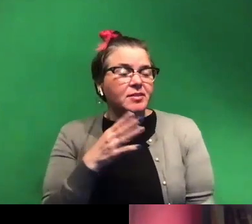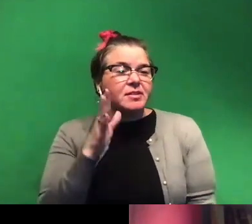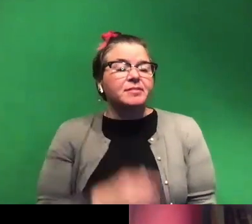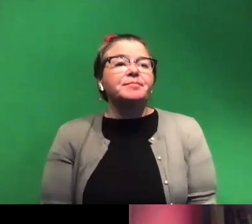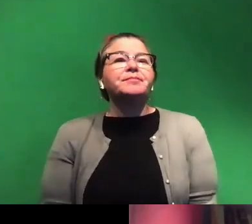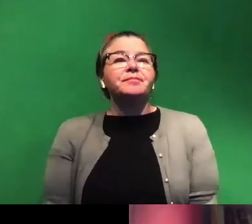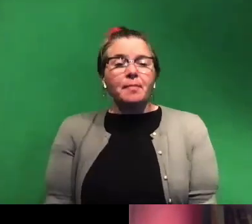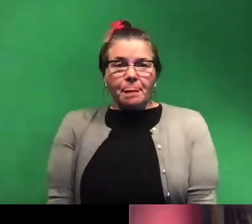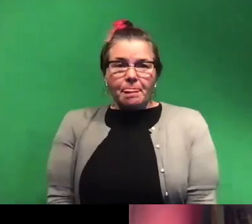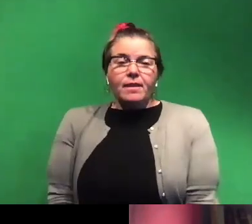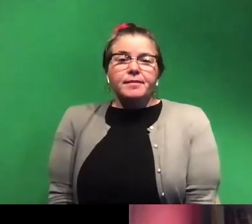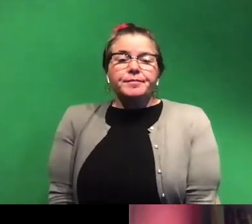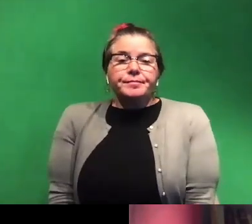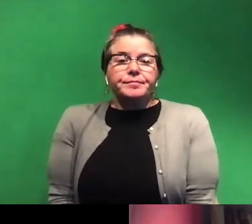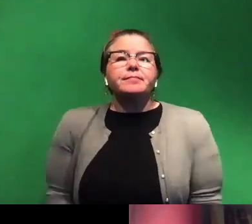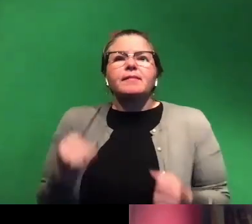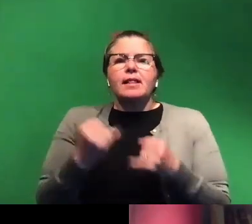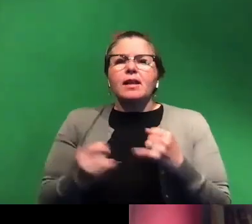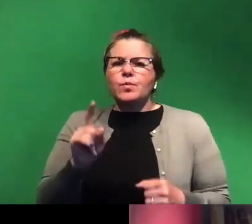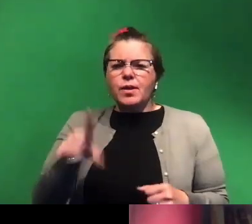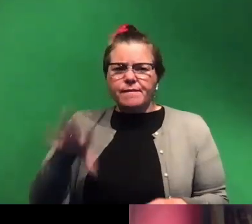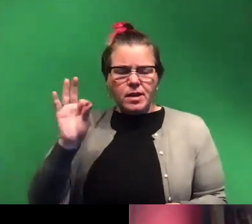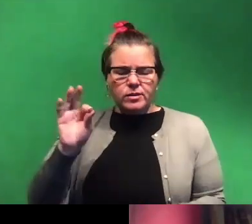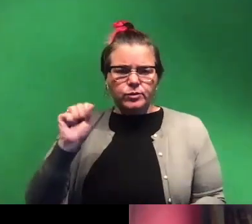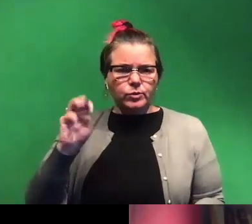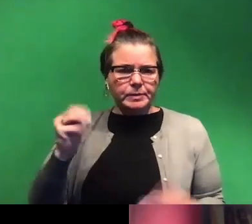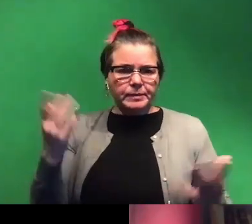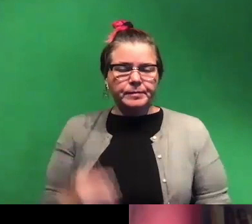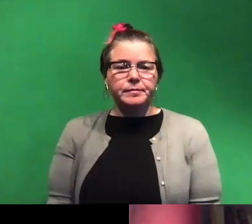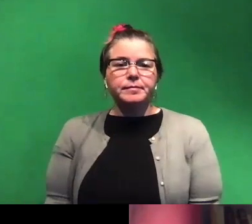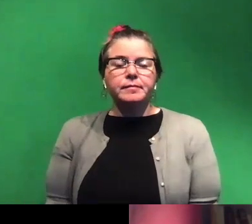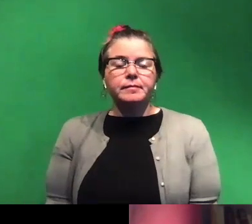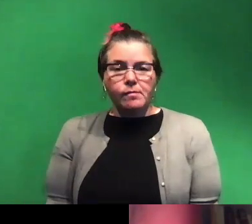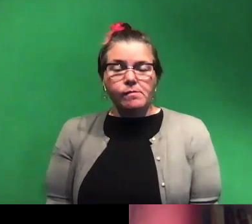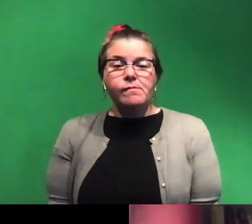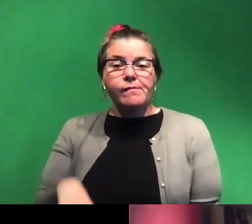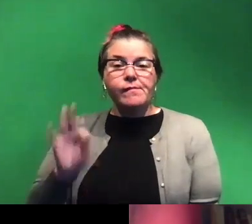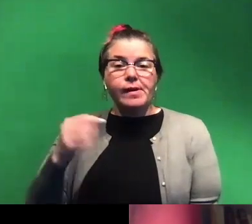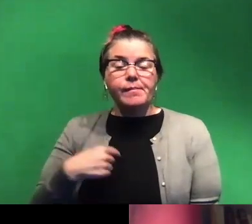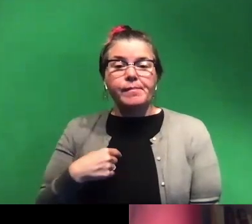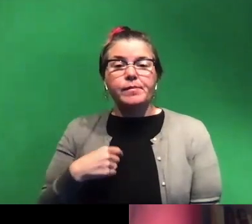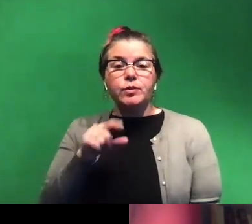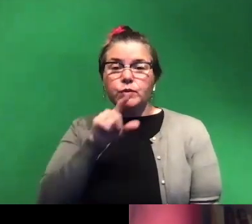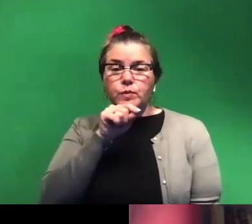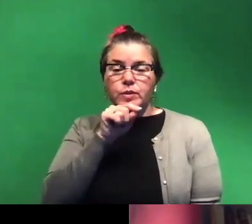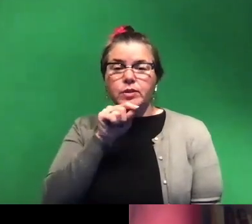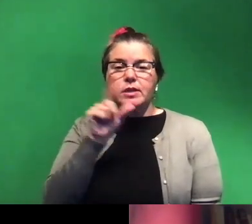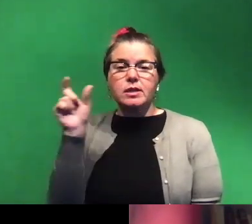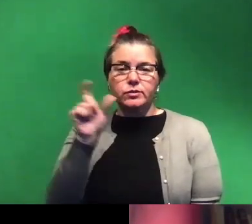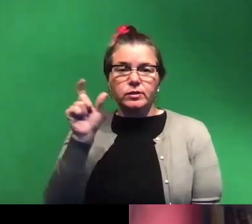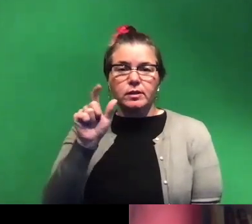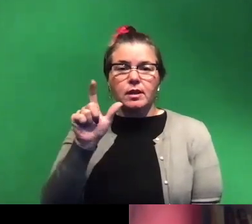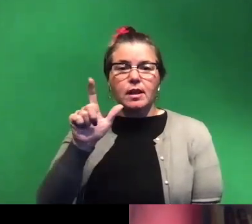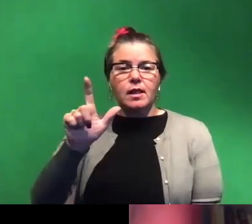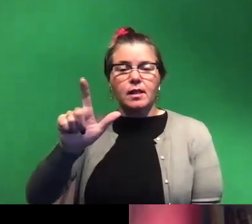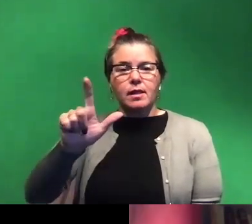Okay, cool. Last thing, where can we find you on social media? Okay, so you can find me on Twitter and on Instagram at Laylaps,